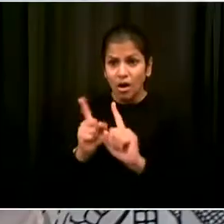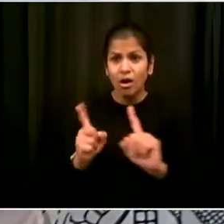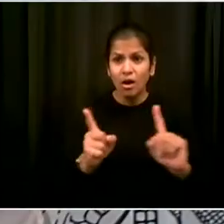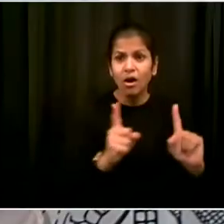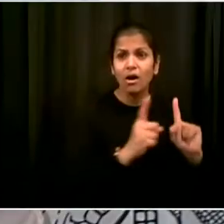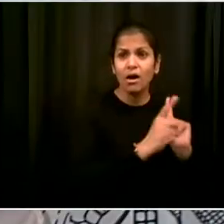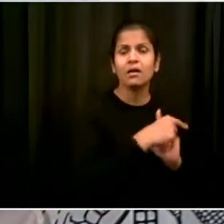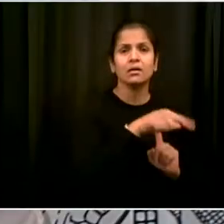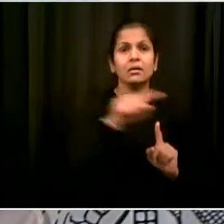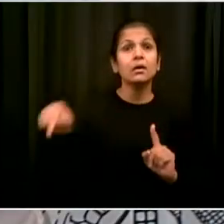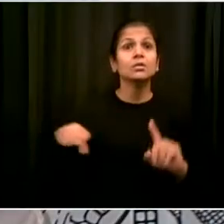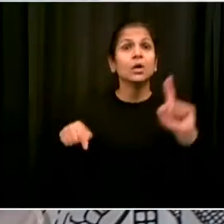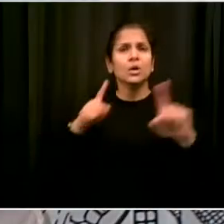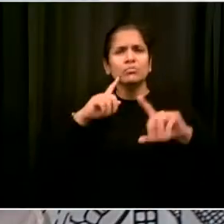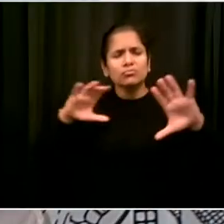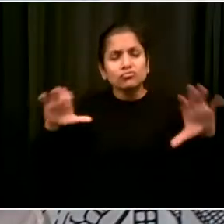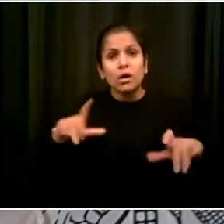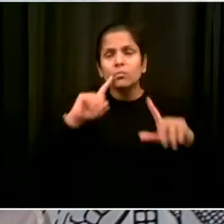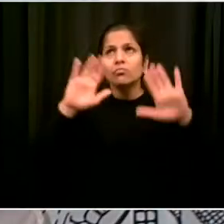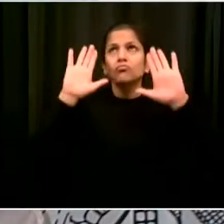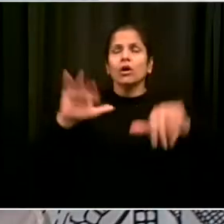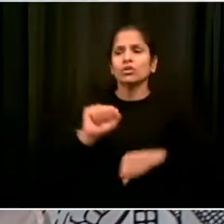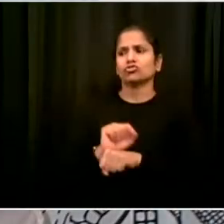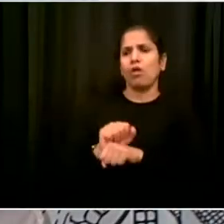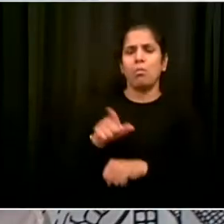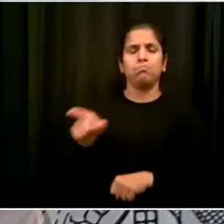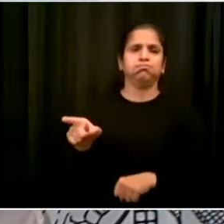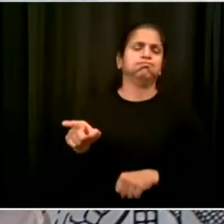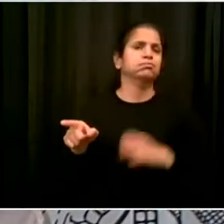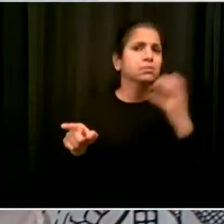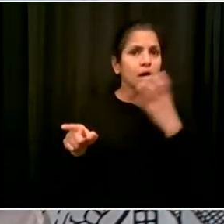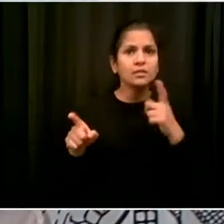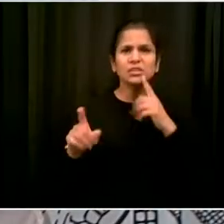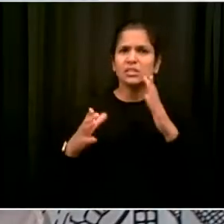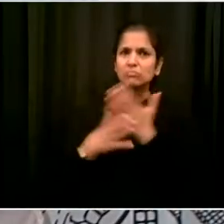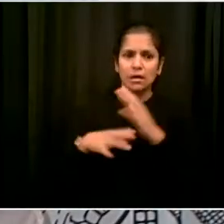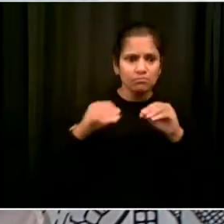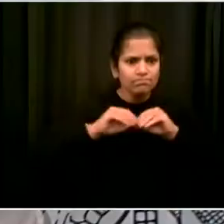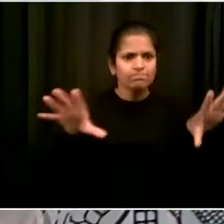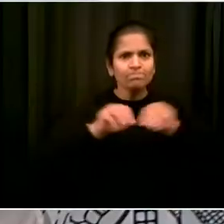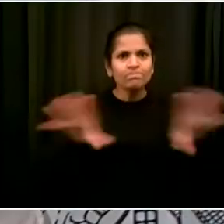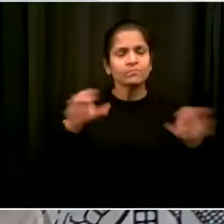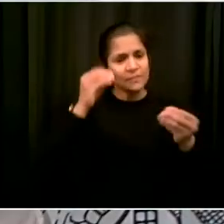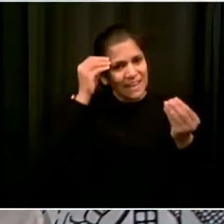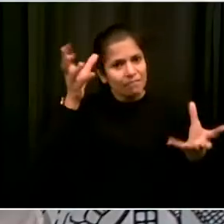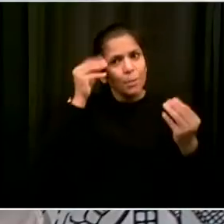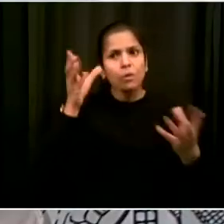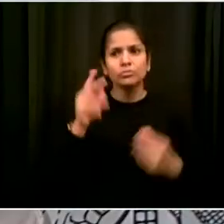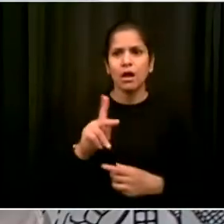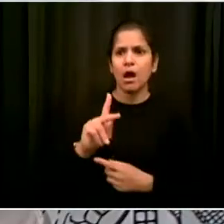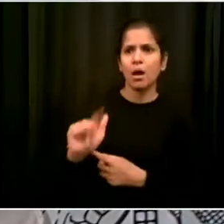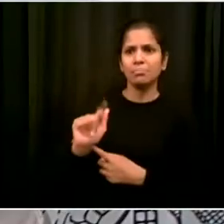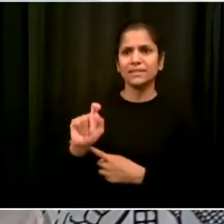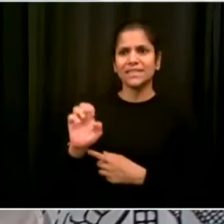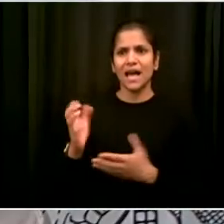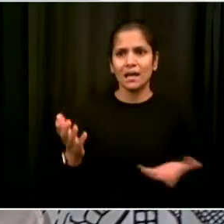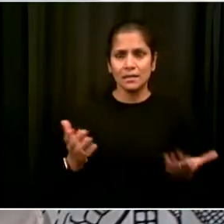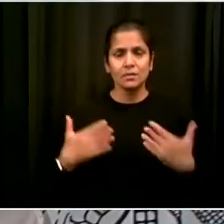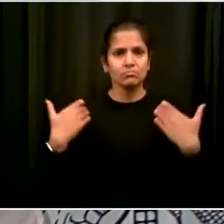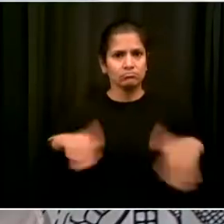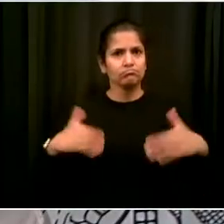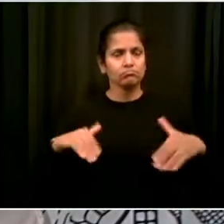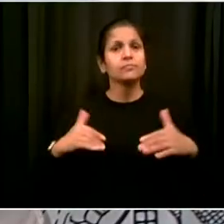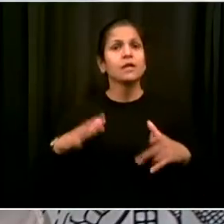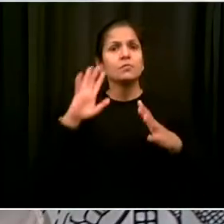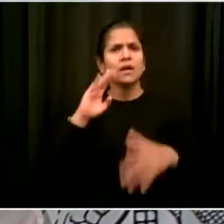health information to be able to spread honest, reliable facts out to communities. And thank you for that, Doctor. That's